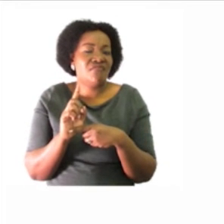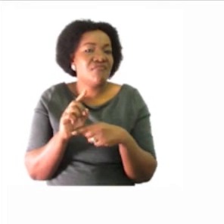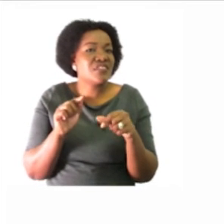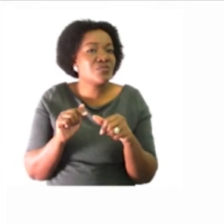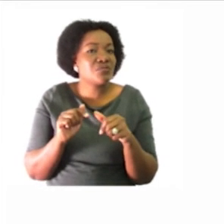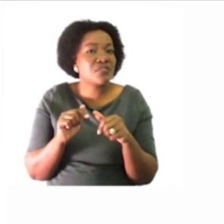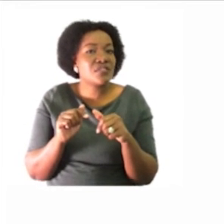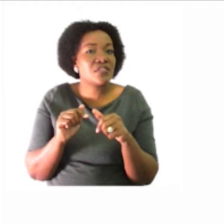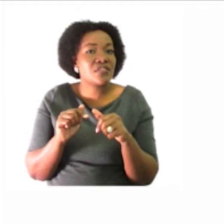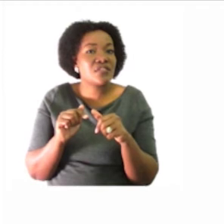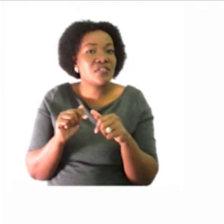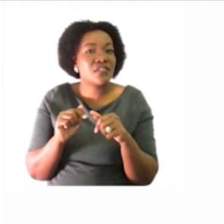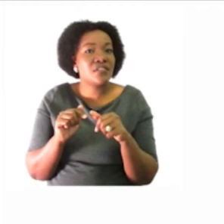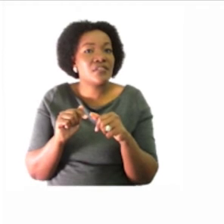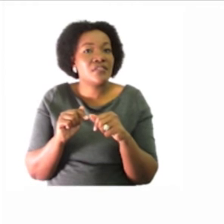doing when you are